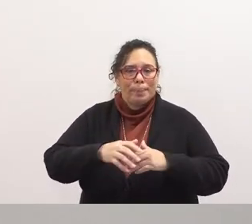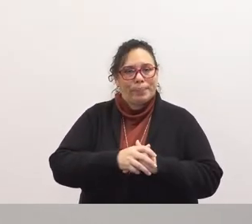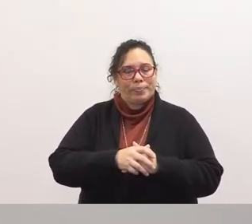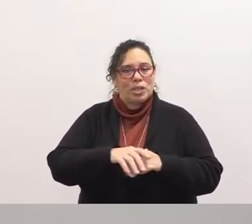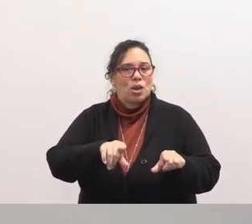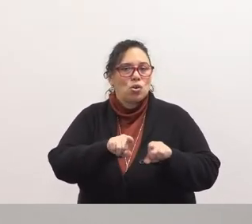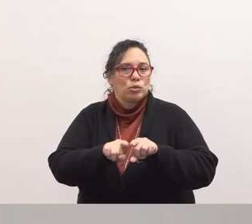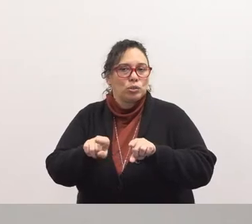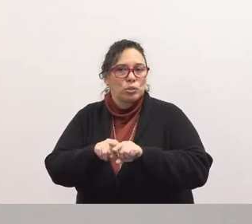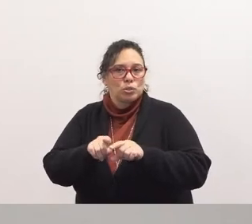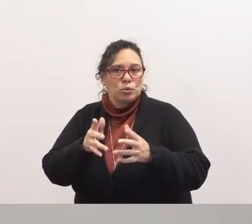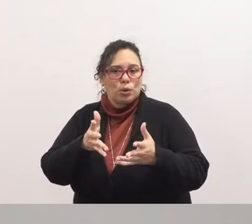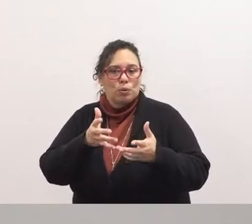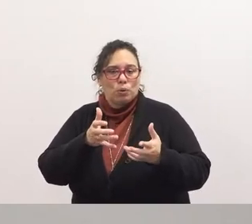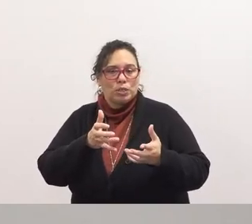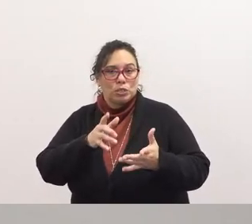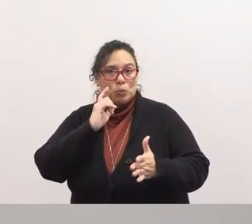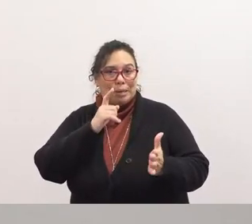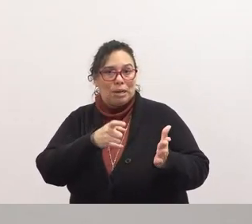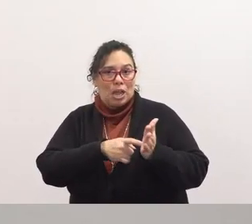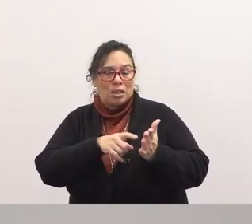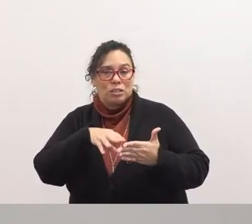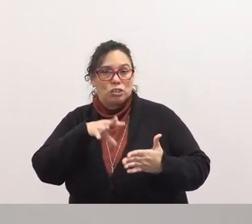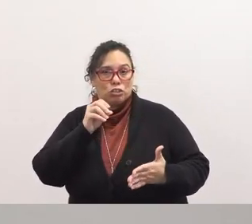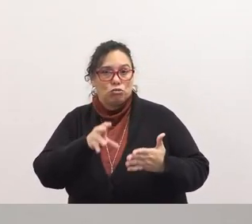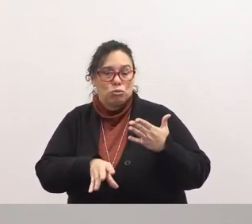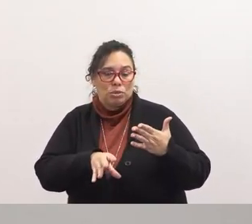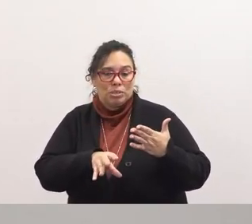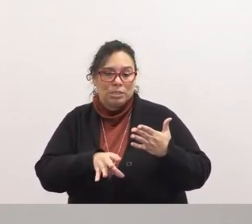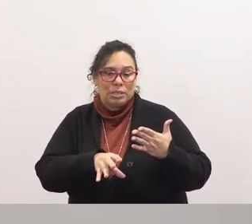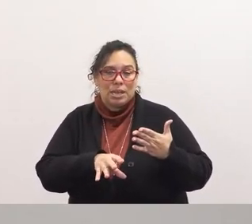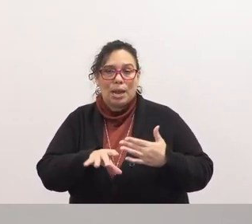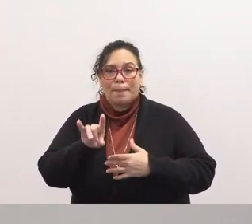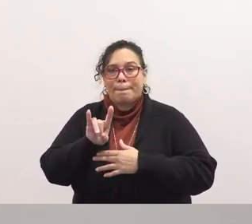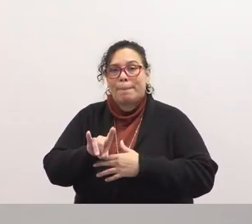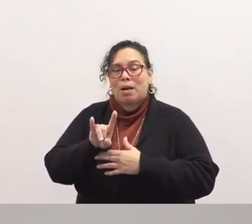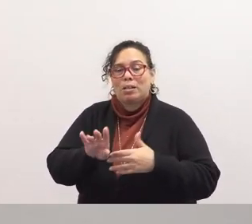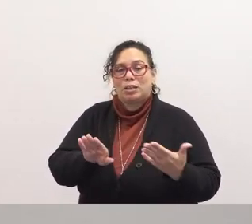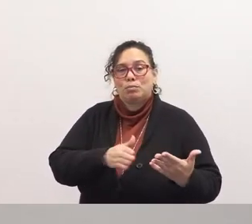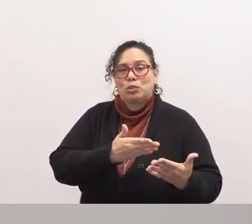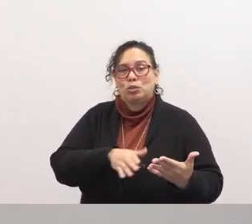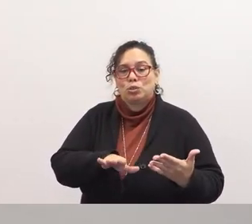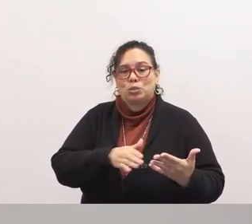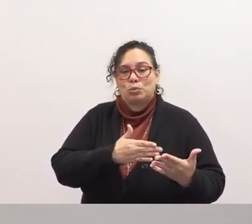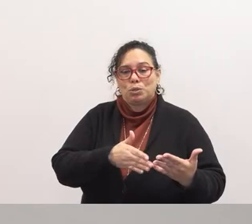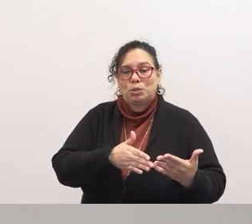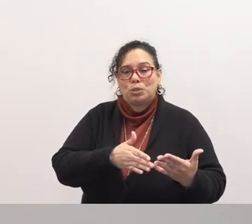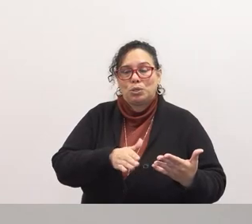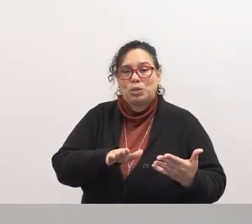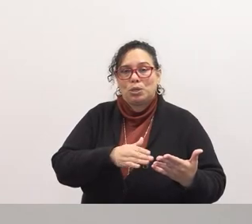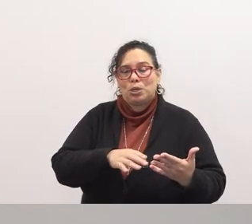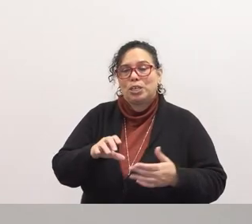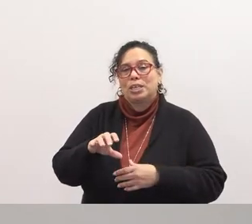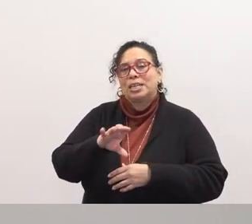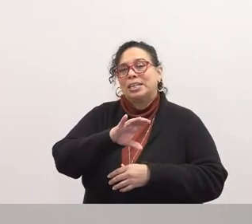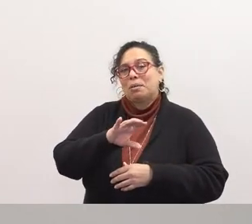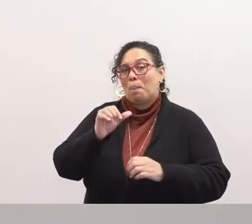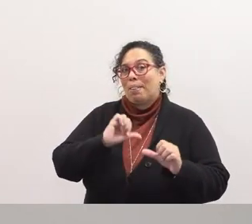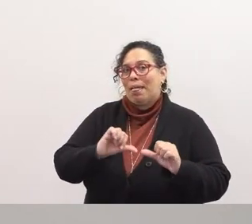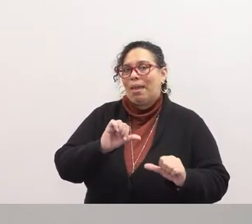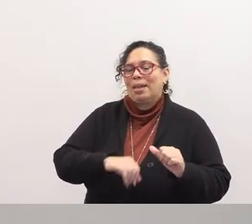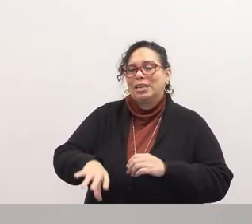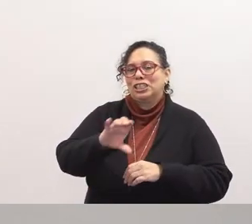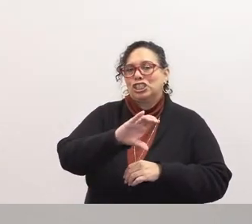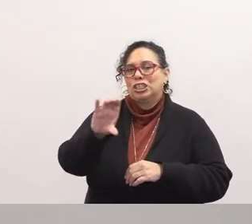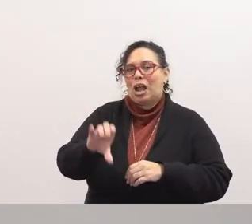to acknowledge the students at the Polly's musical play, musical Chicago, who